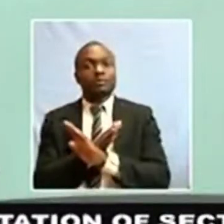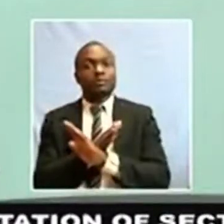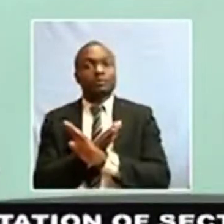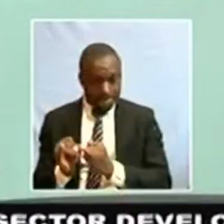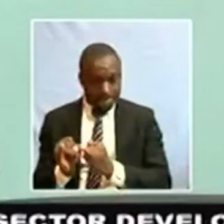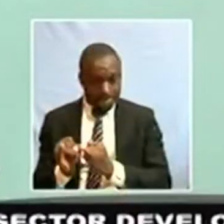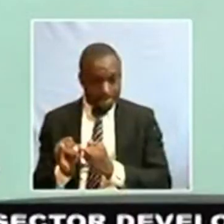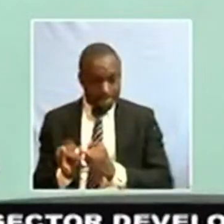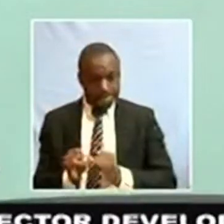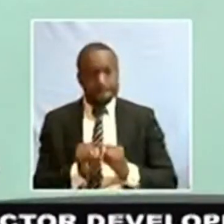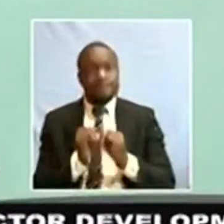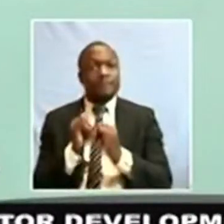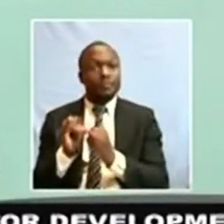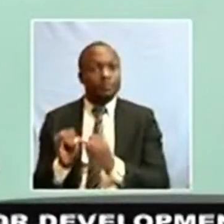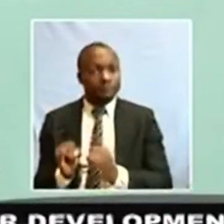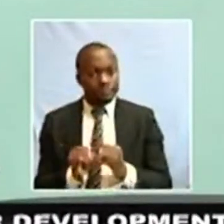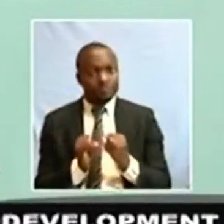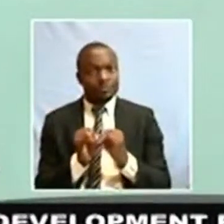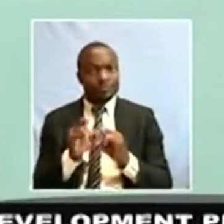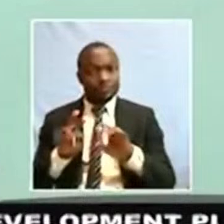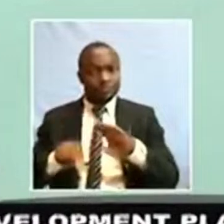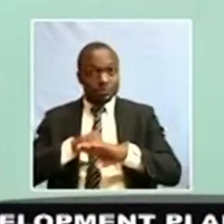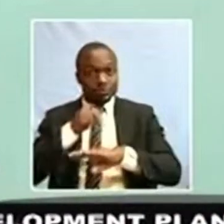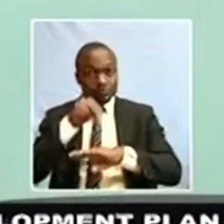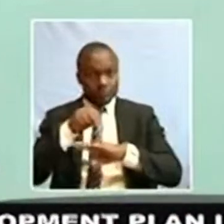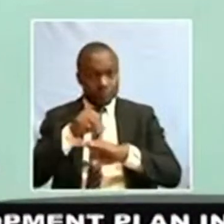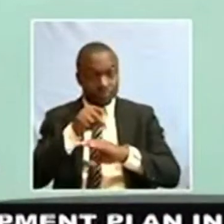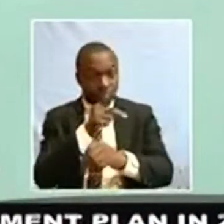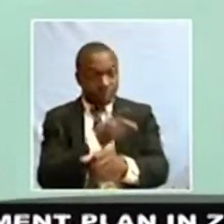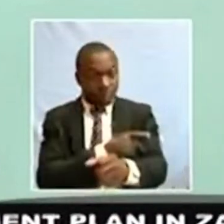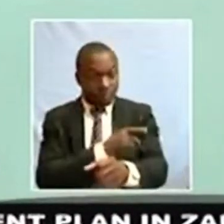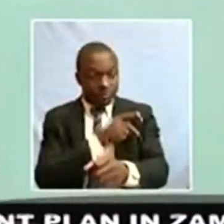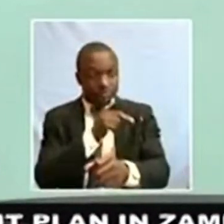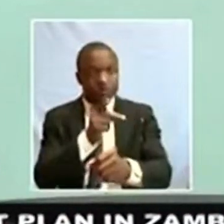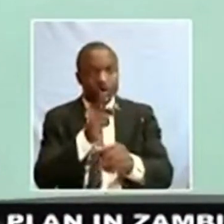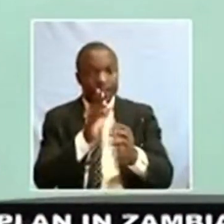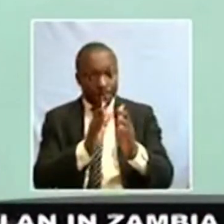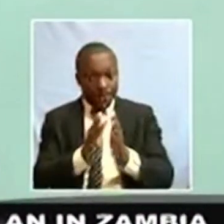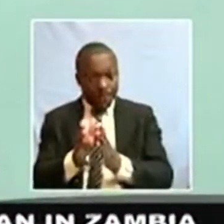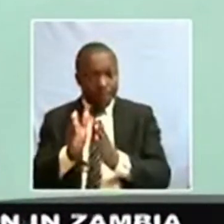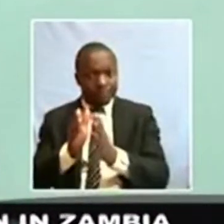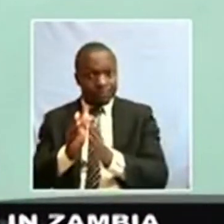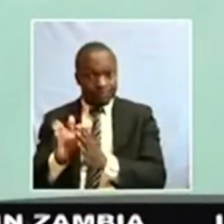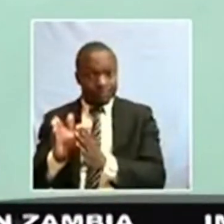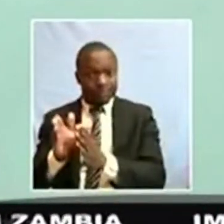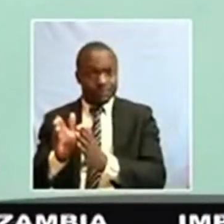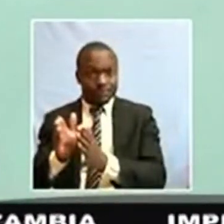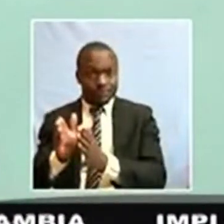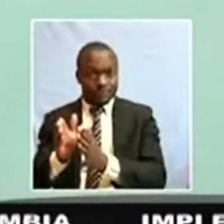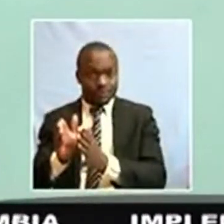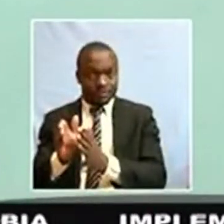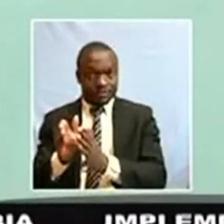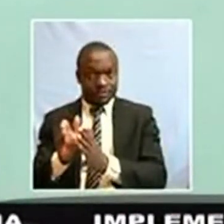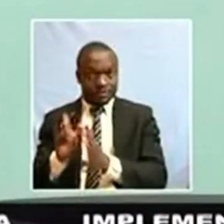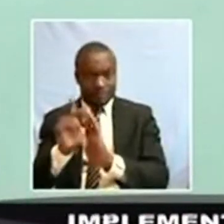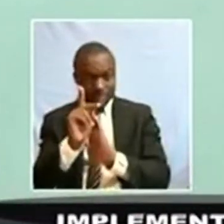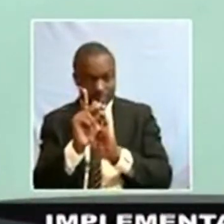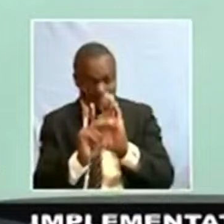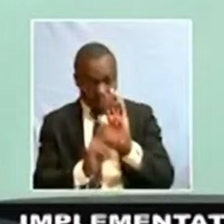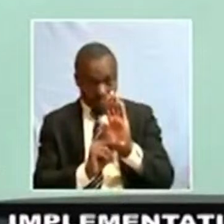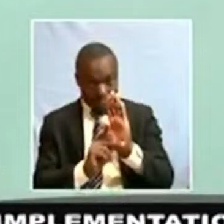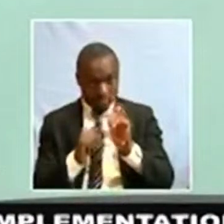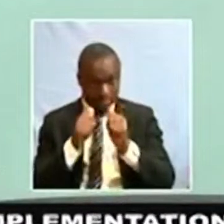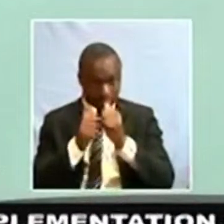of the national decentralization policy in line with the provisions of the